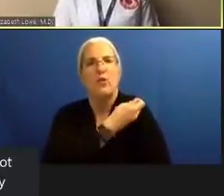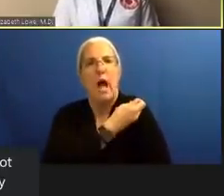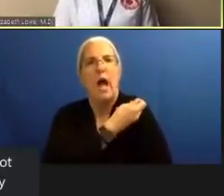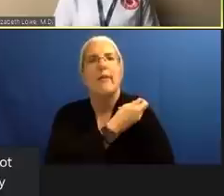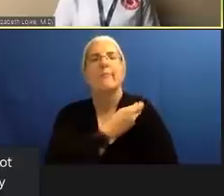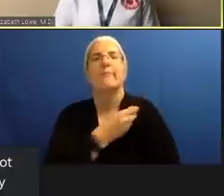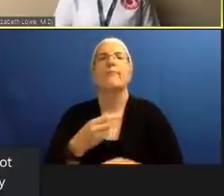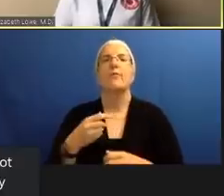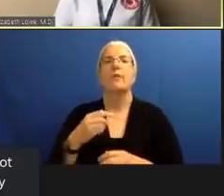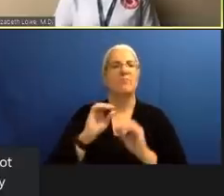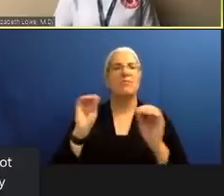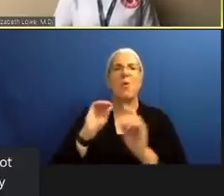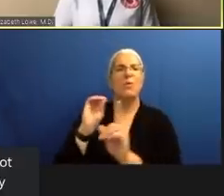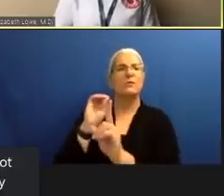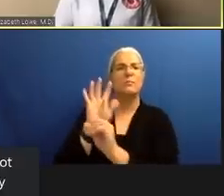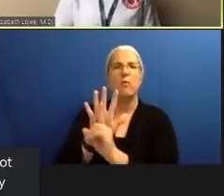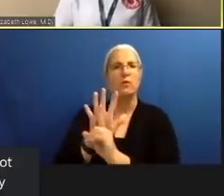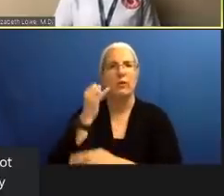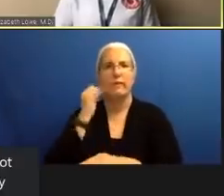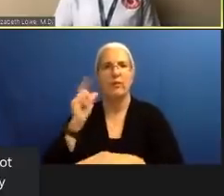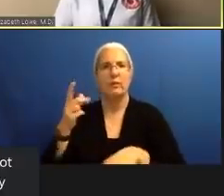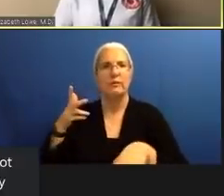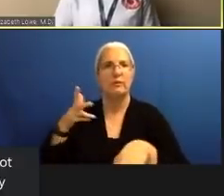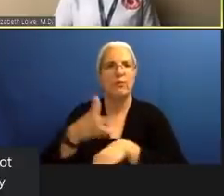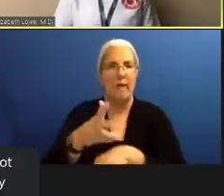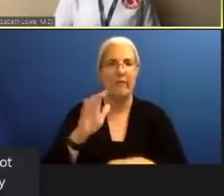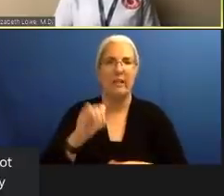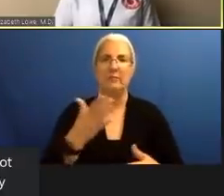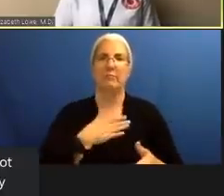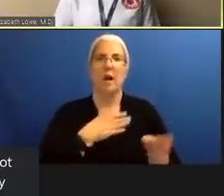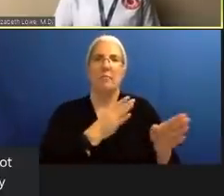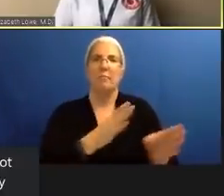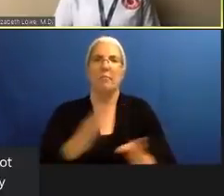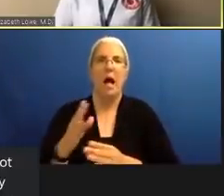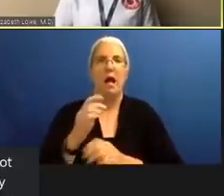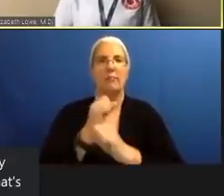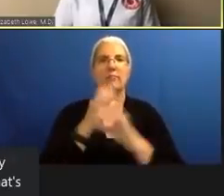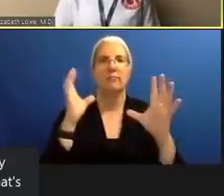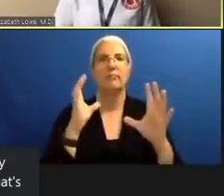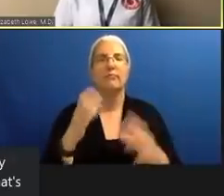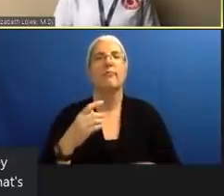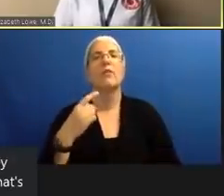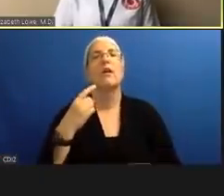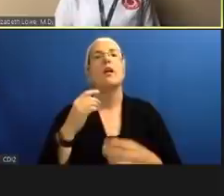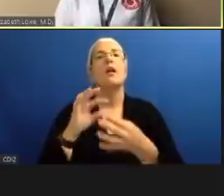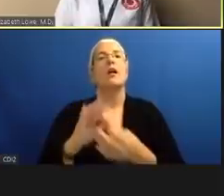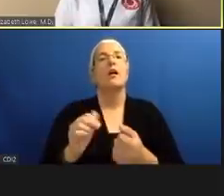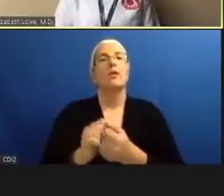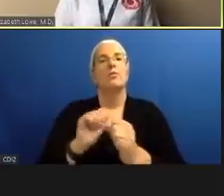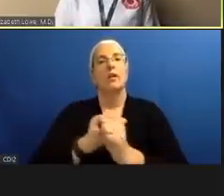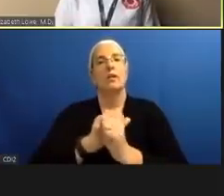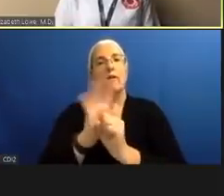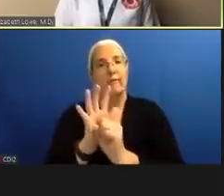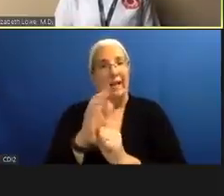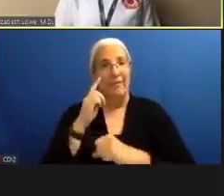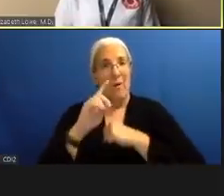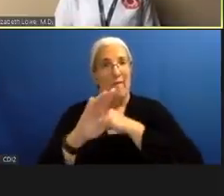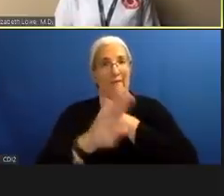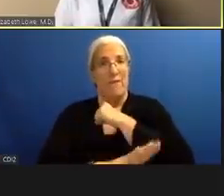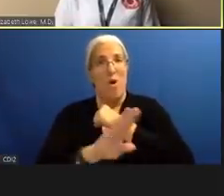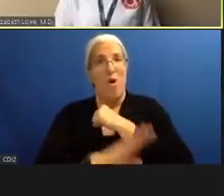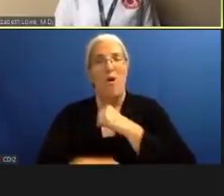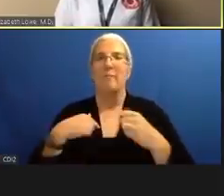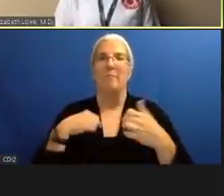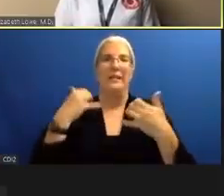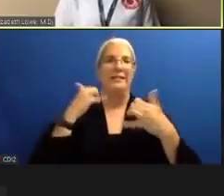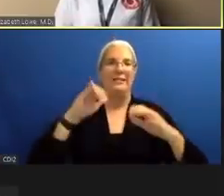so really that's what we're doing. Specifically to COVID-19 precautions in the fall, I'm still so focused on the summer that